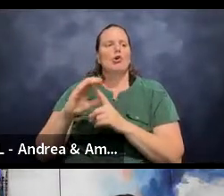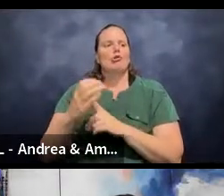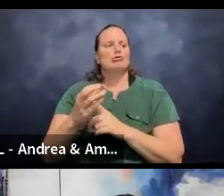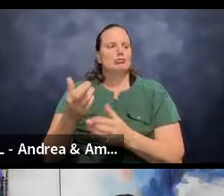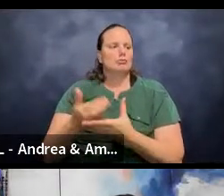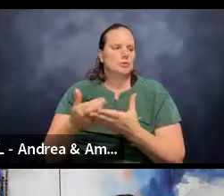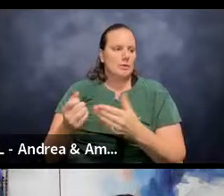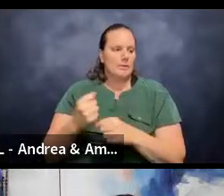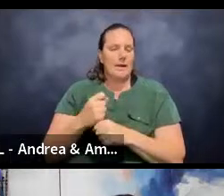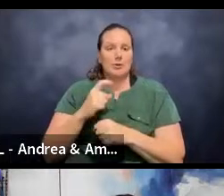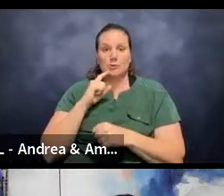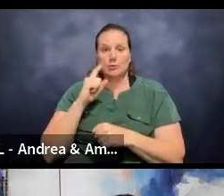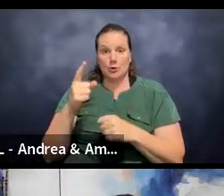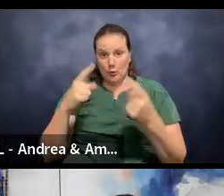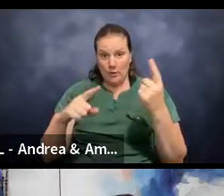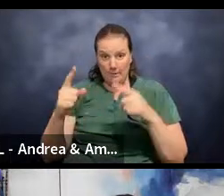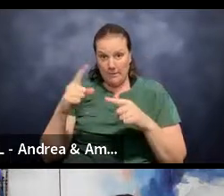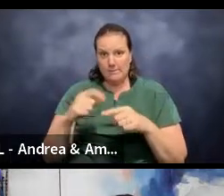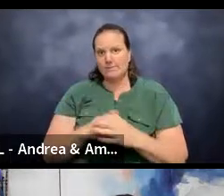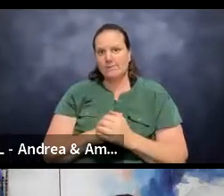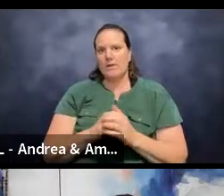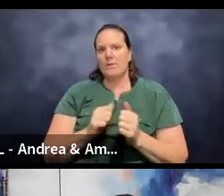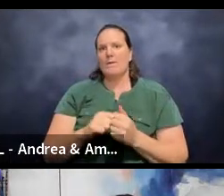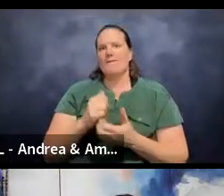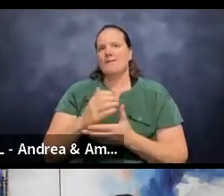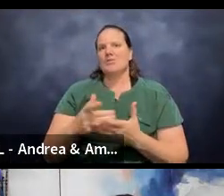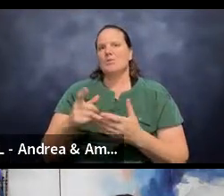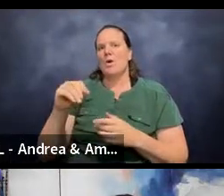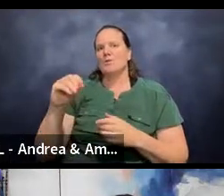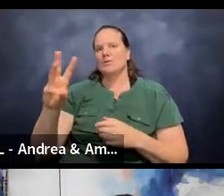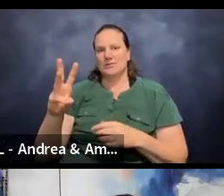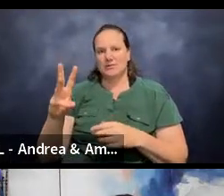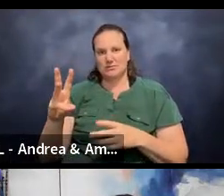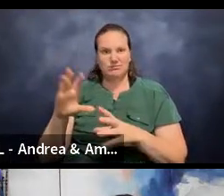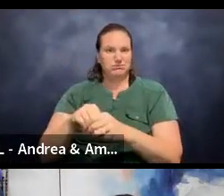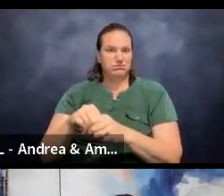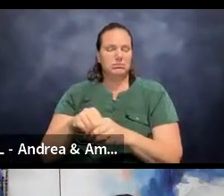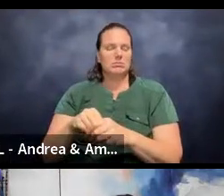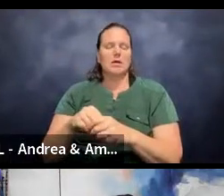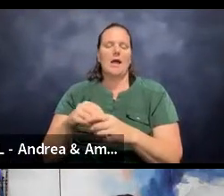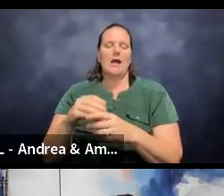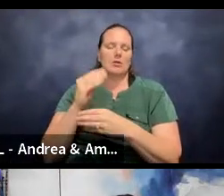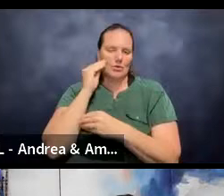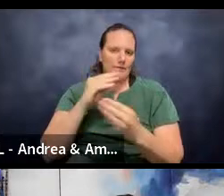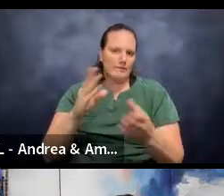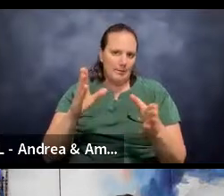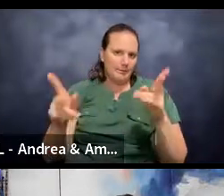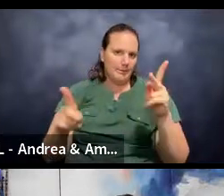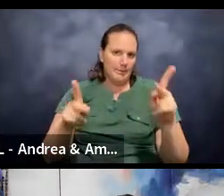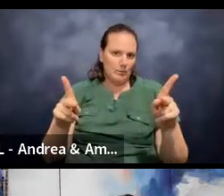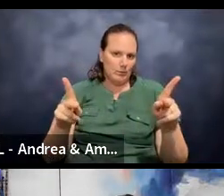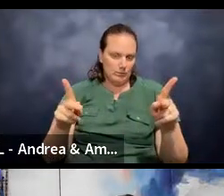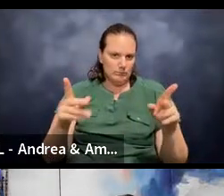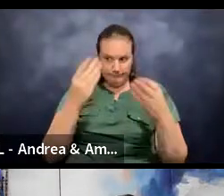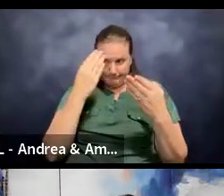we need to make sure that there's agreement on with all of the Section 106 consulting parties, and of course, notifying the public accordingly.